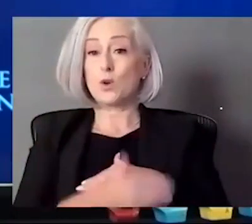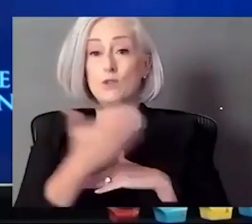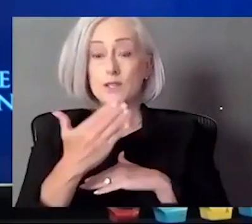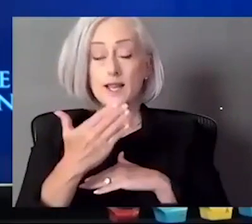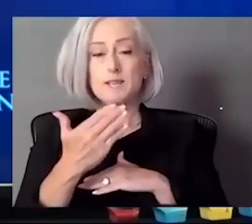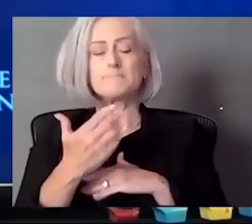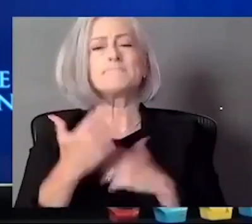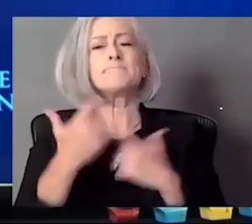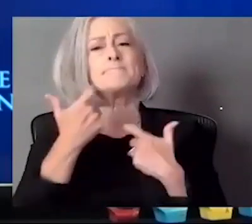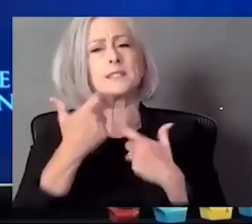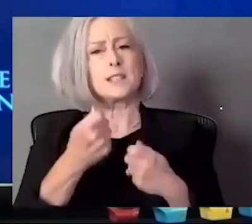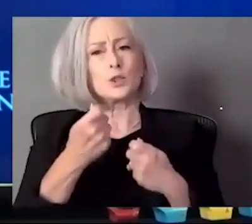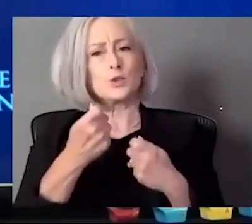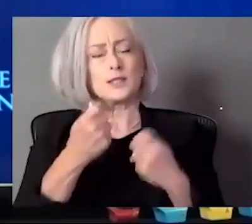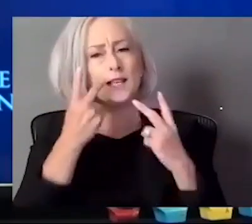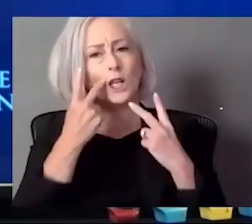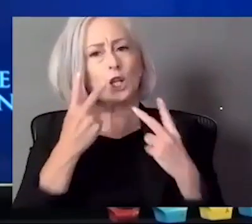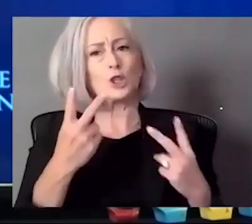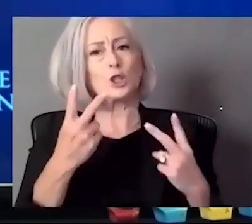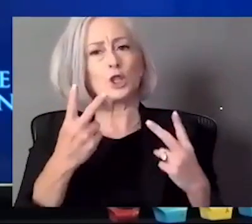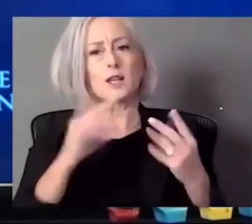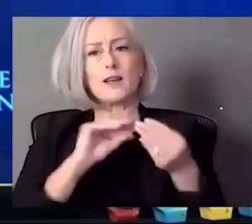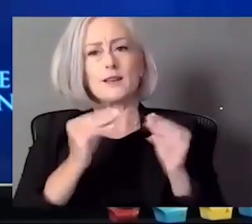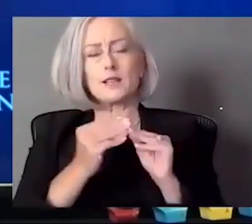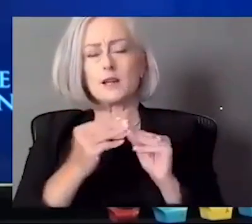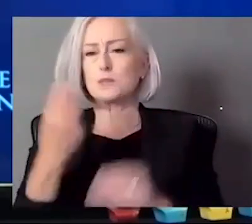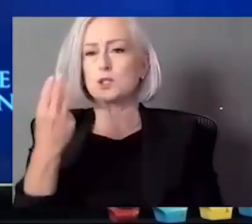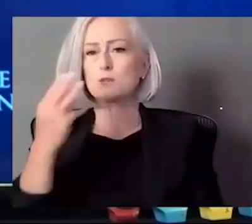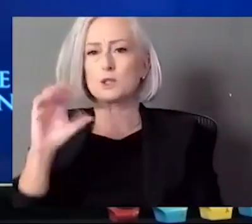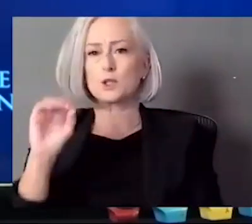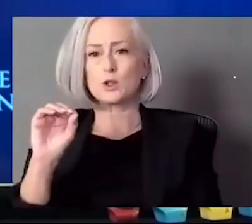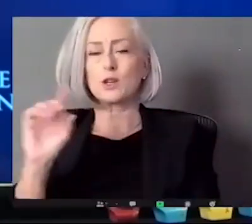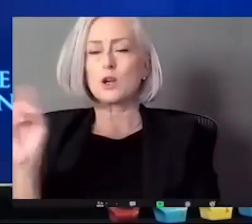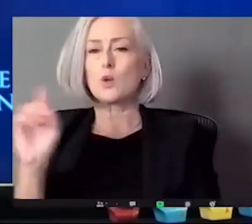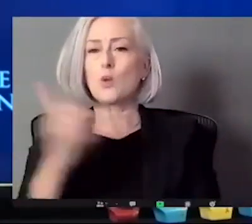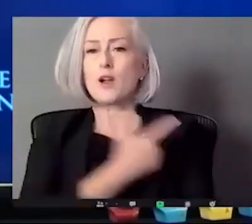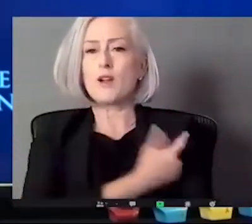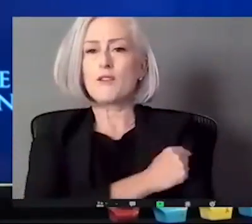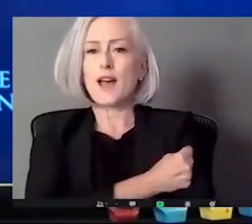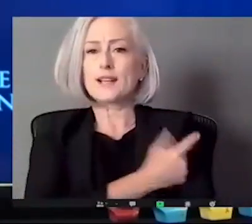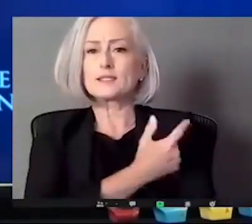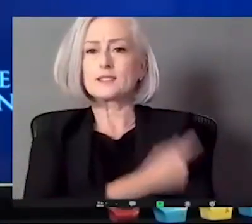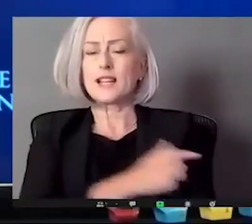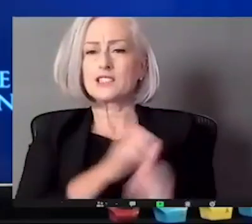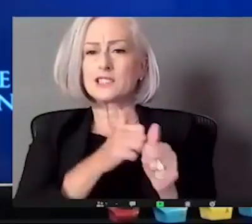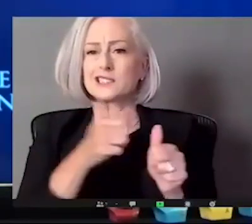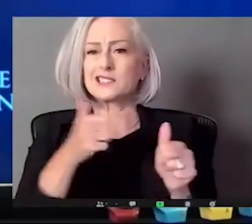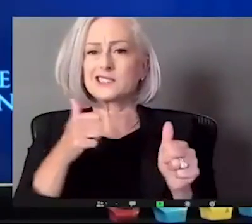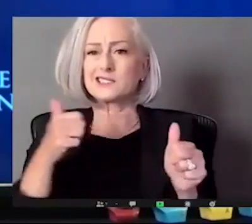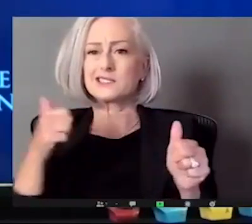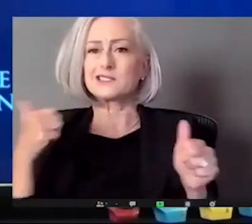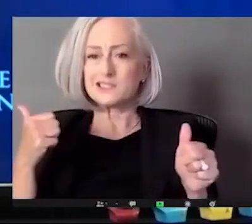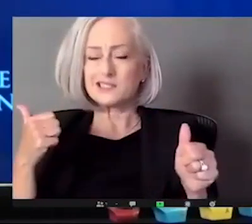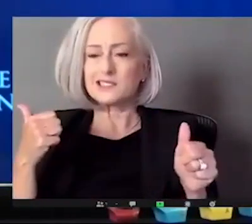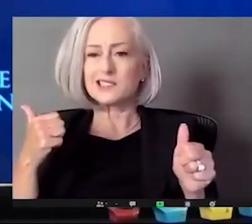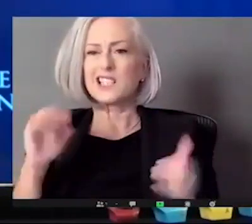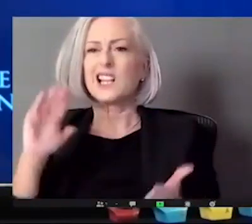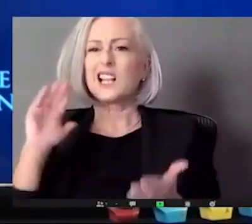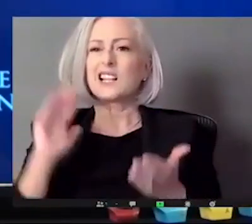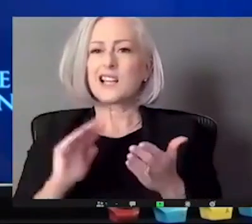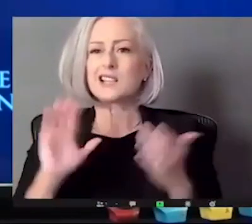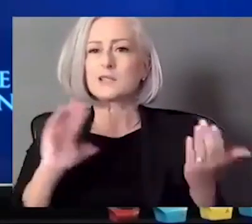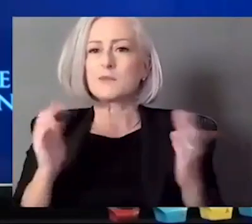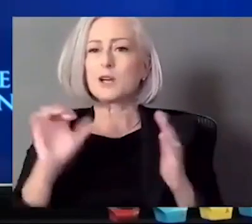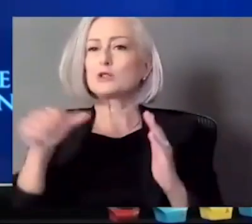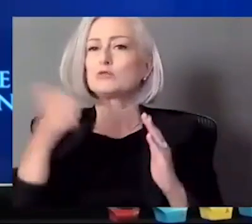statistics in Missouri where vaccination rate lags and is kind of the lower tier of the country, hospitalization rates have